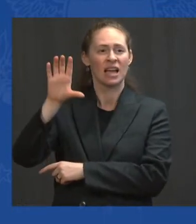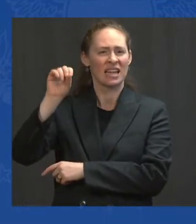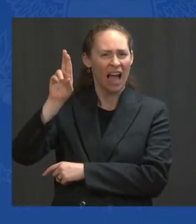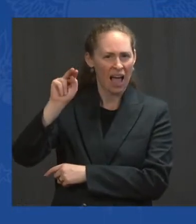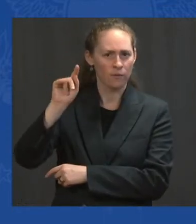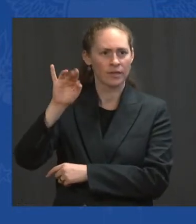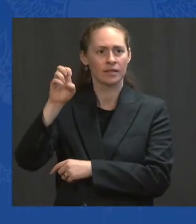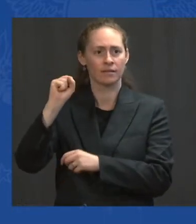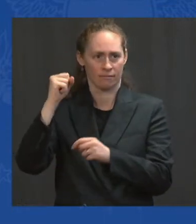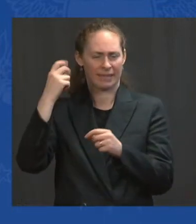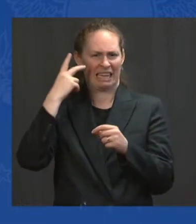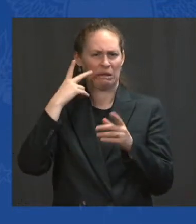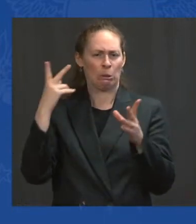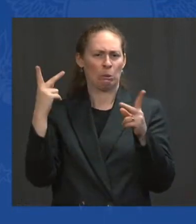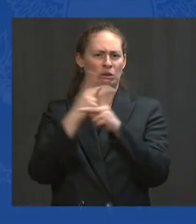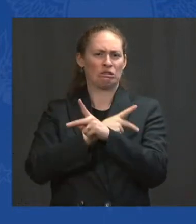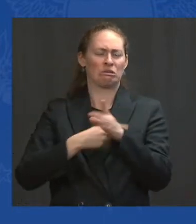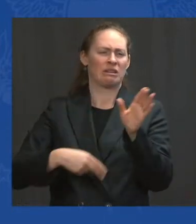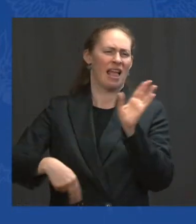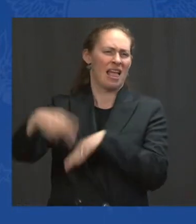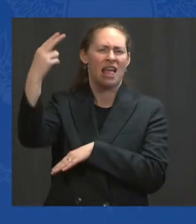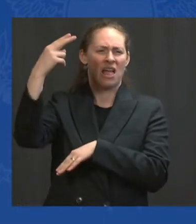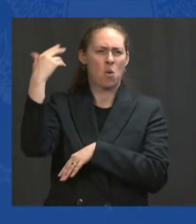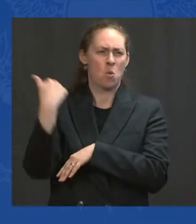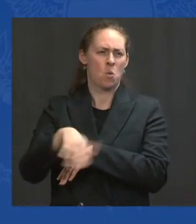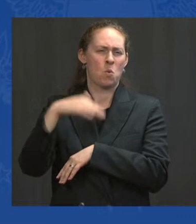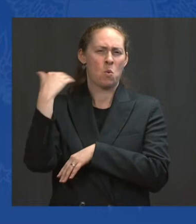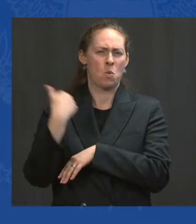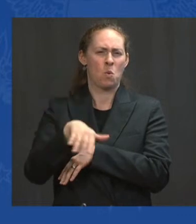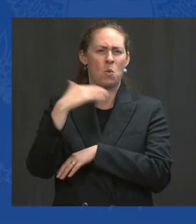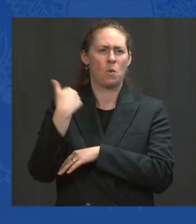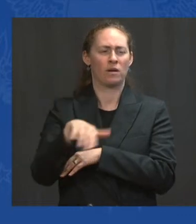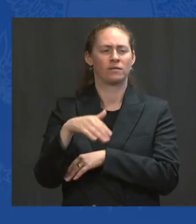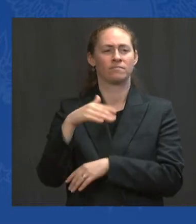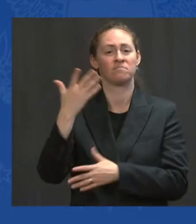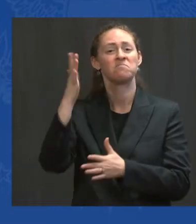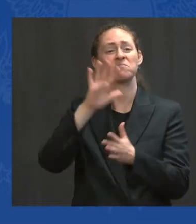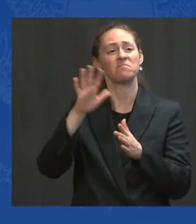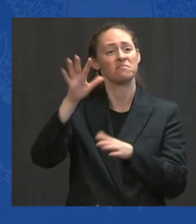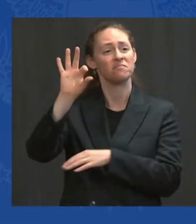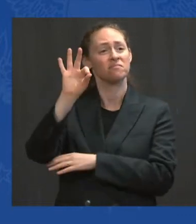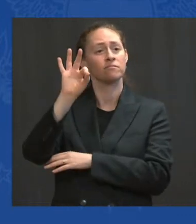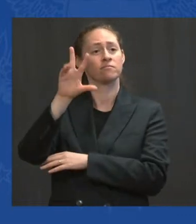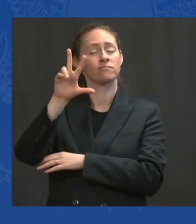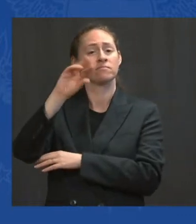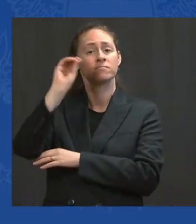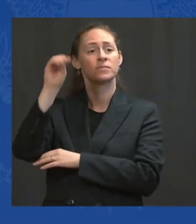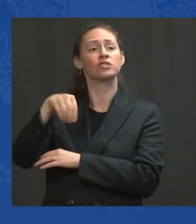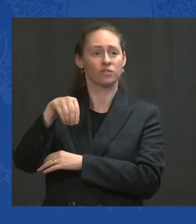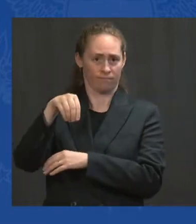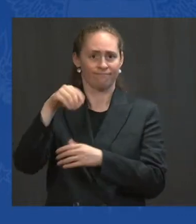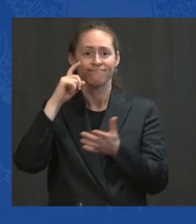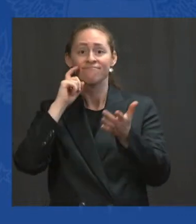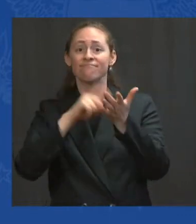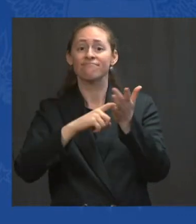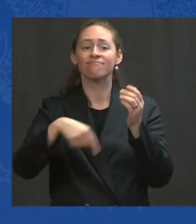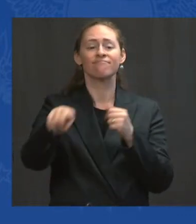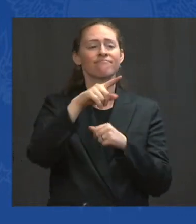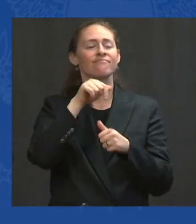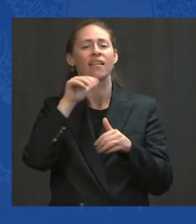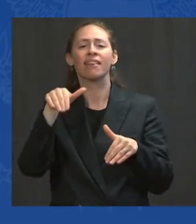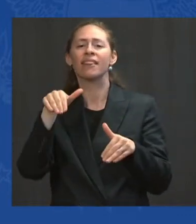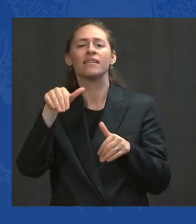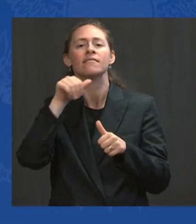majority, 93%, have less than 40% vaccination of their residents. These counties